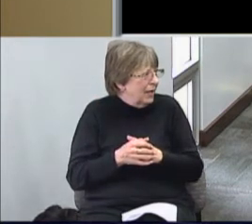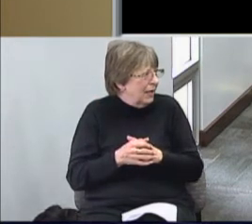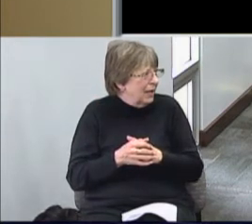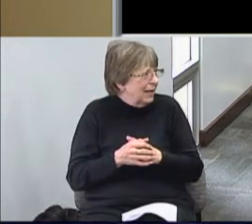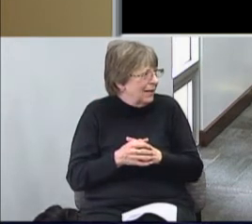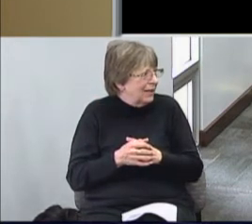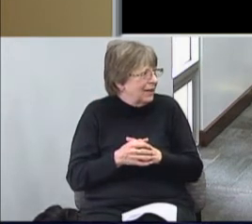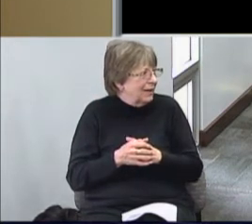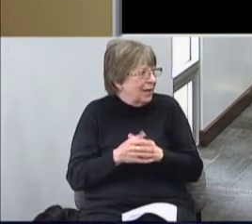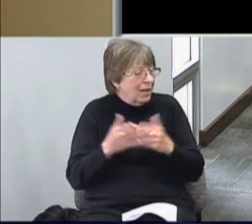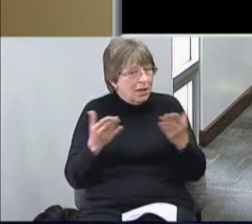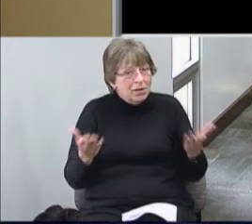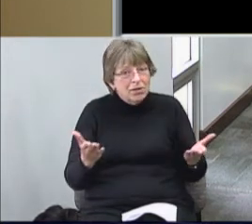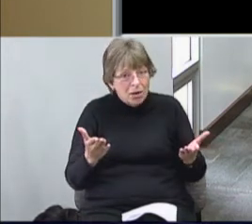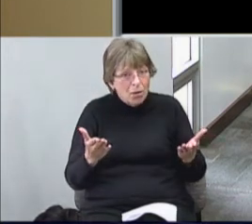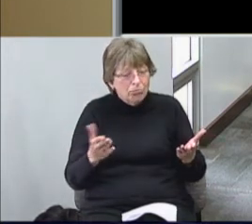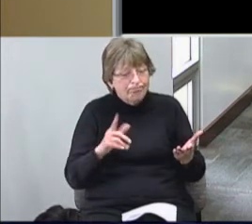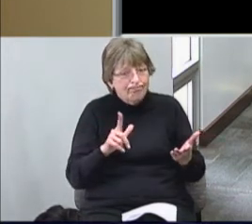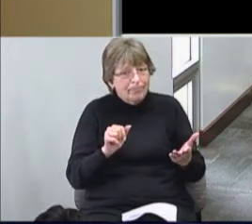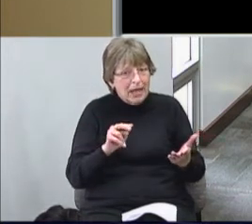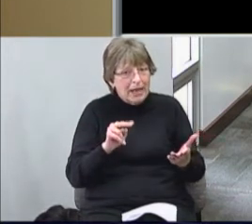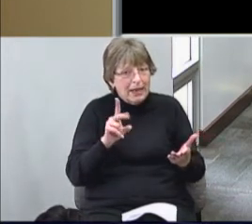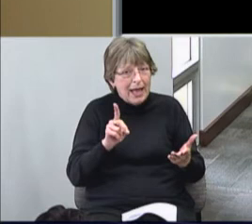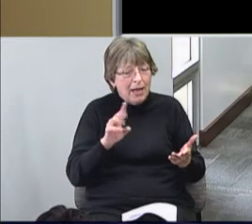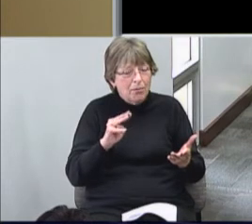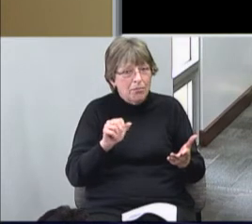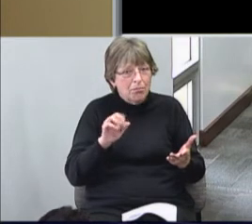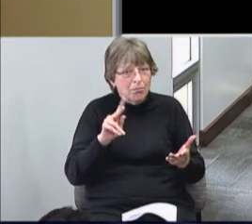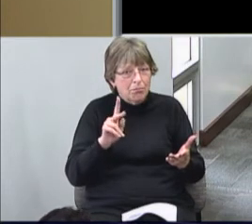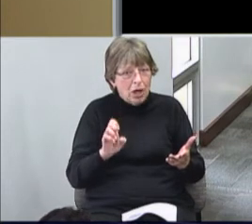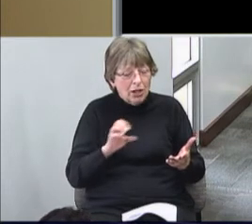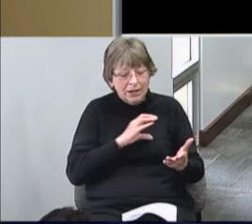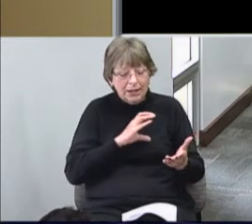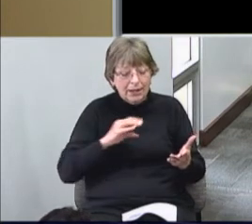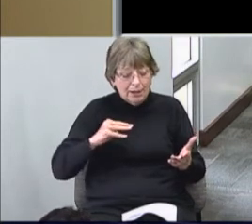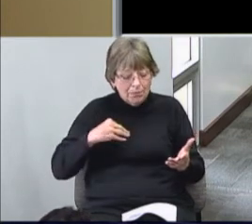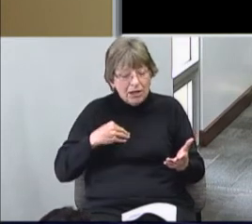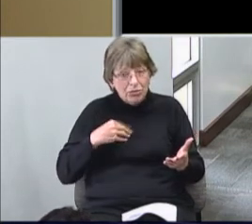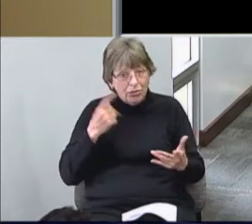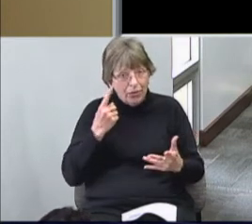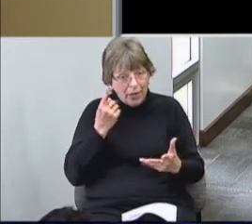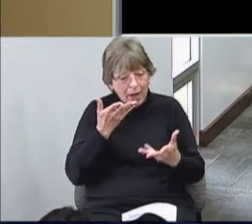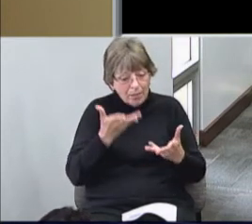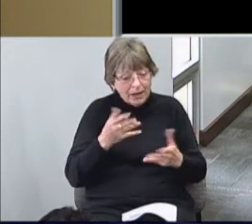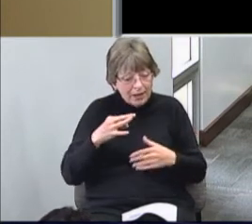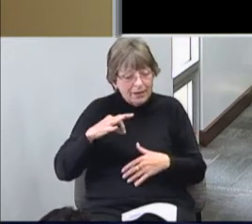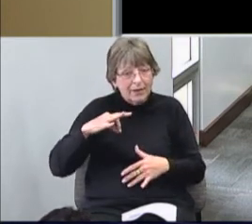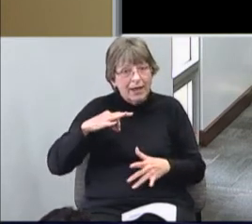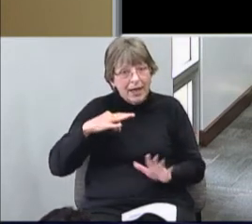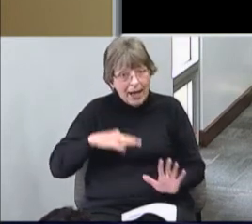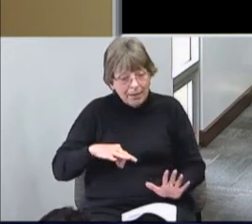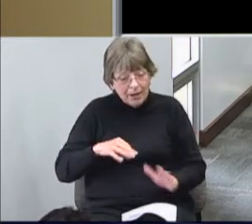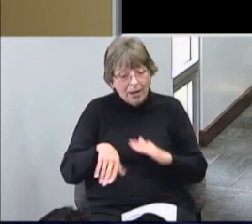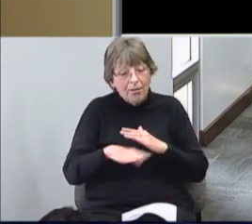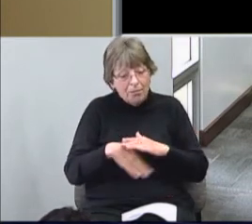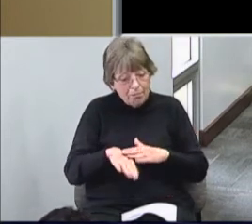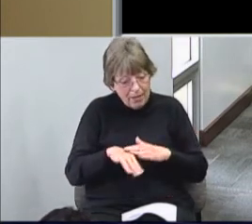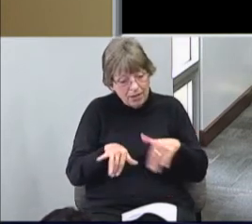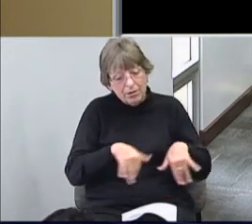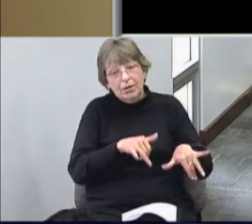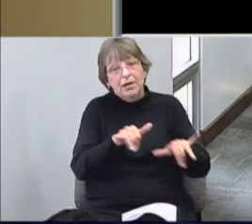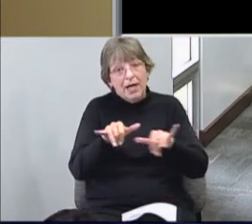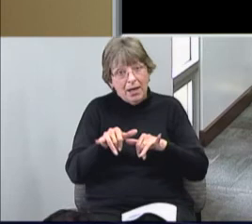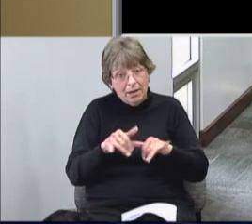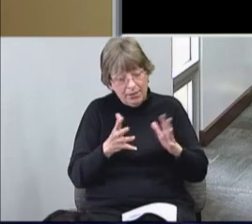So the Landmarks Commission considered the application based on the Secretary of the Interior Standards for